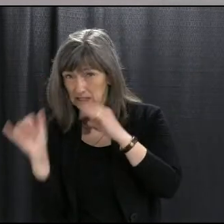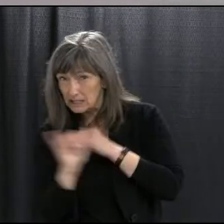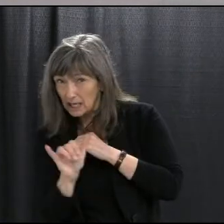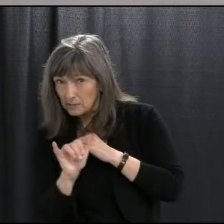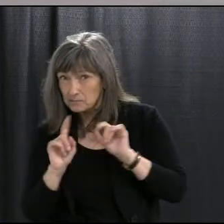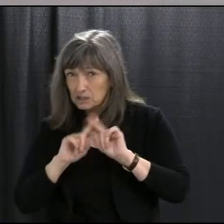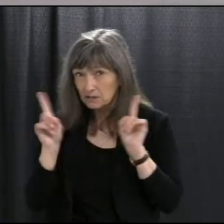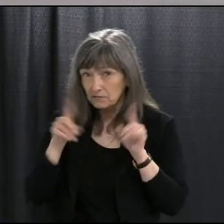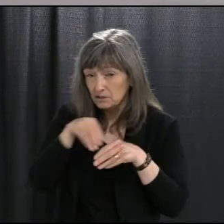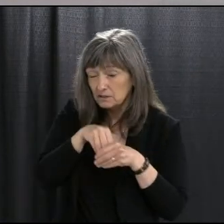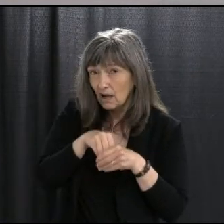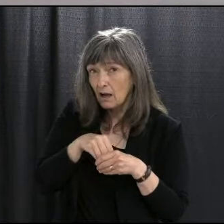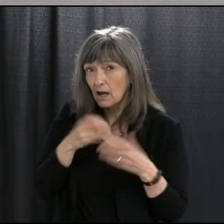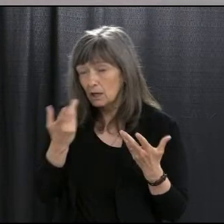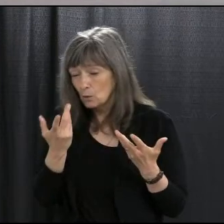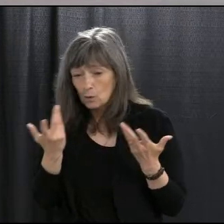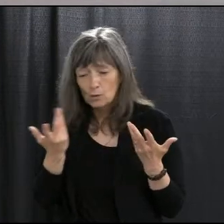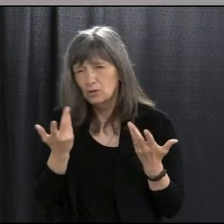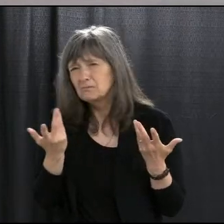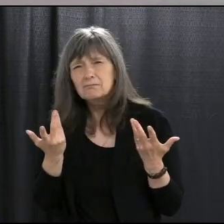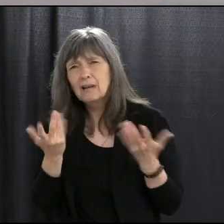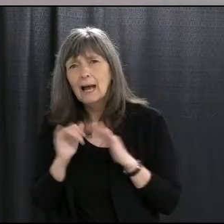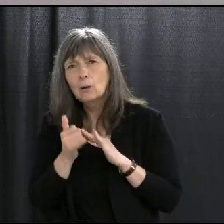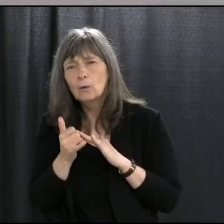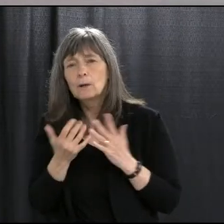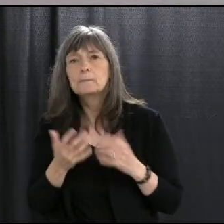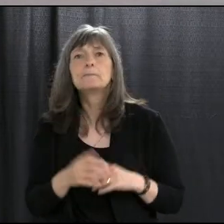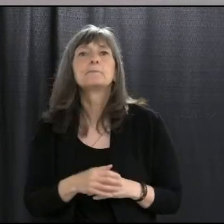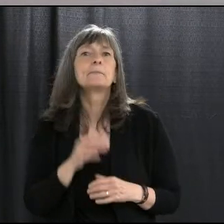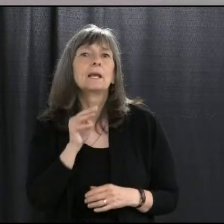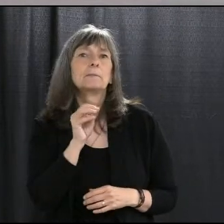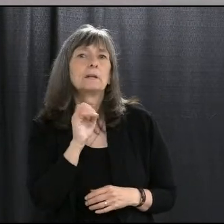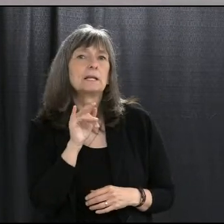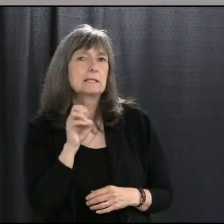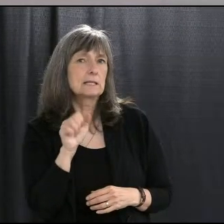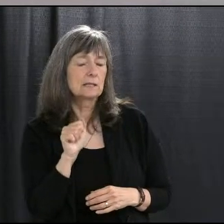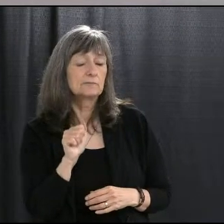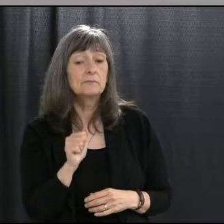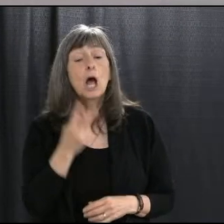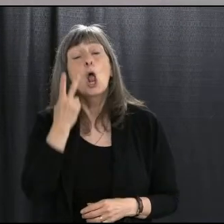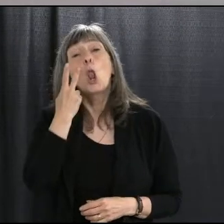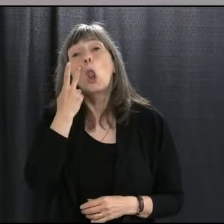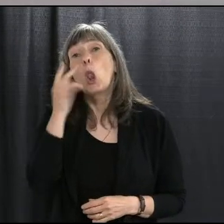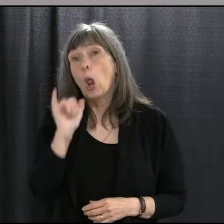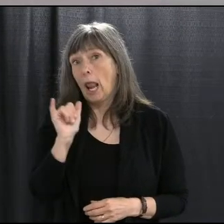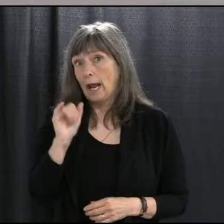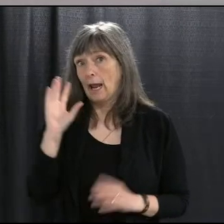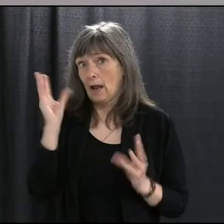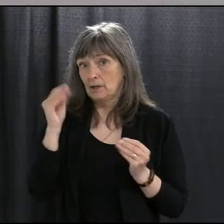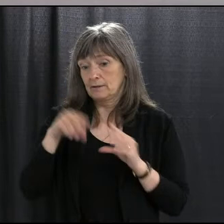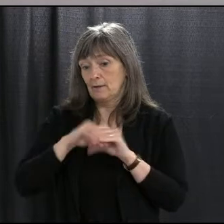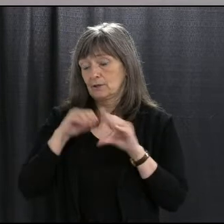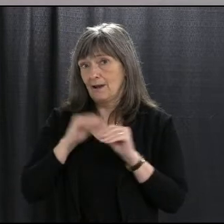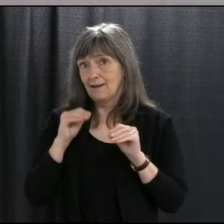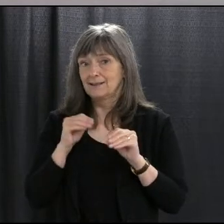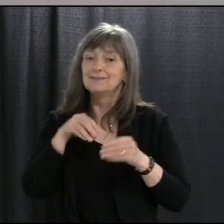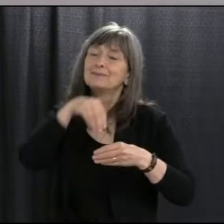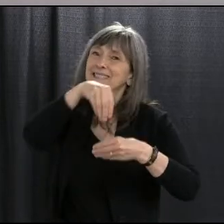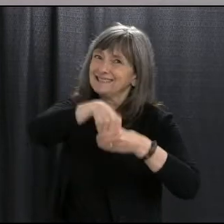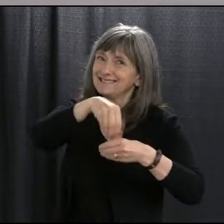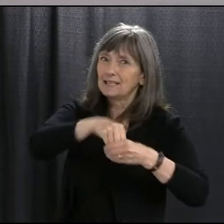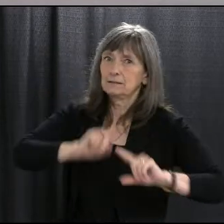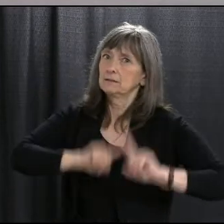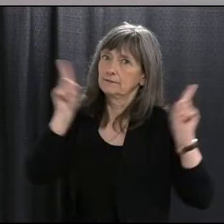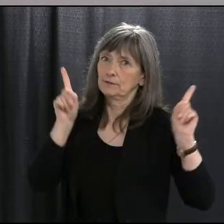differently though, right, than a typical ambulance would be? Yeah, it looks similar to an ambulance on the outside, but it's structured very differently on the